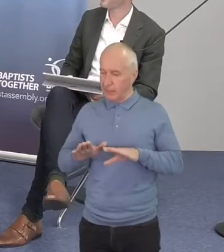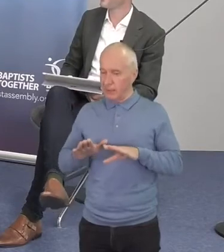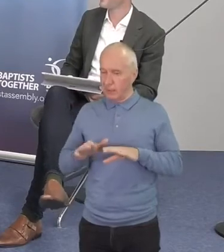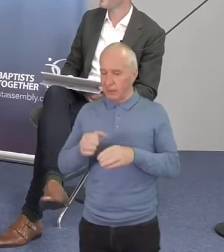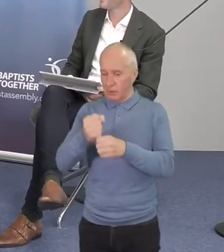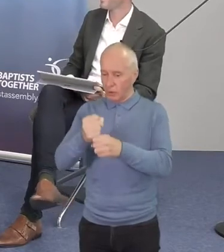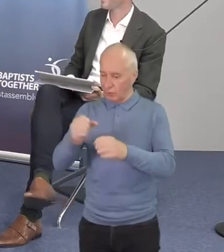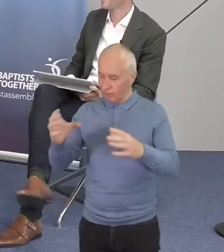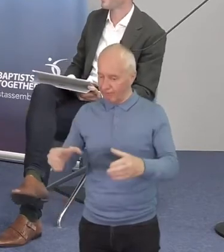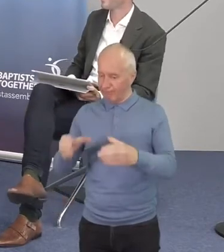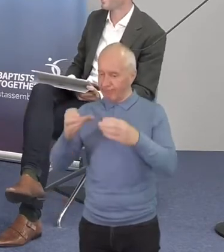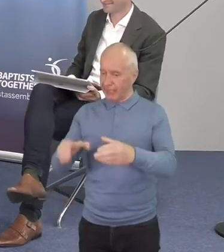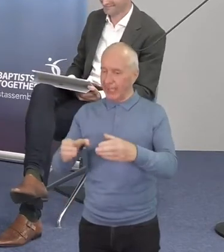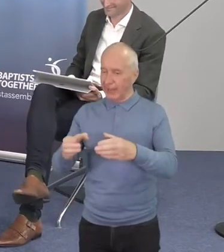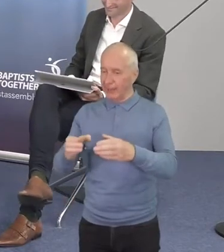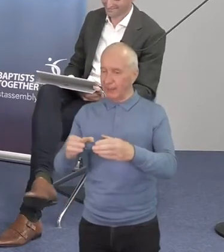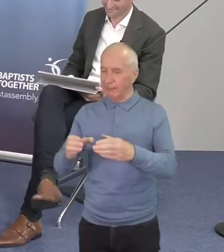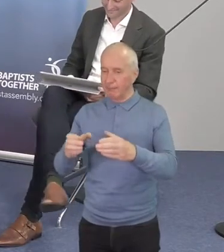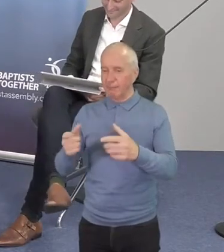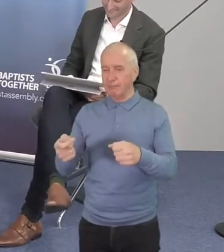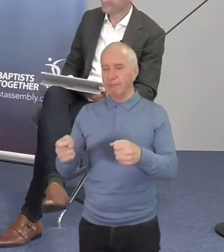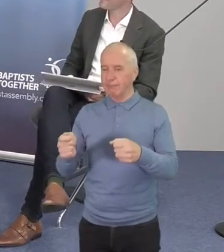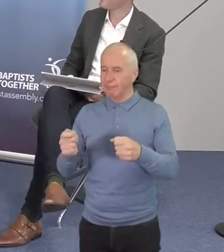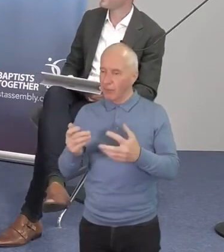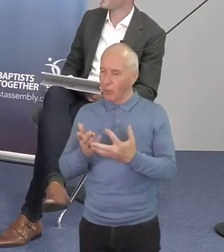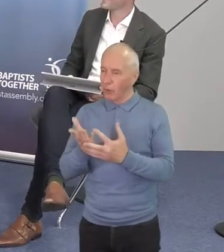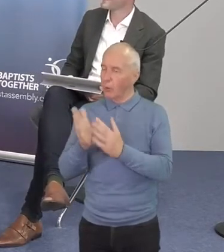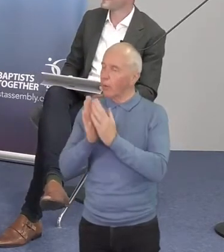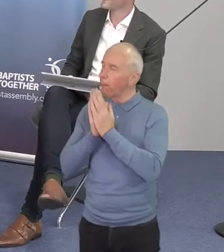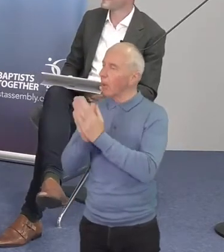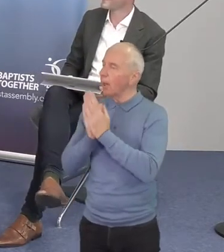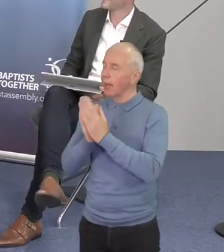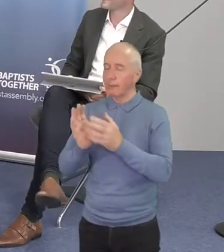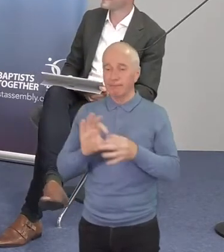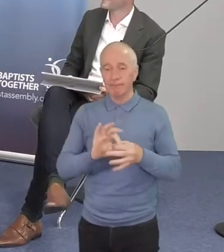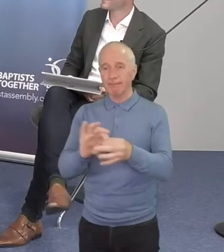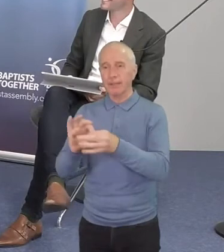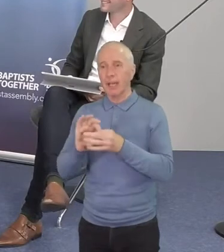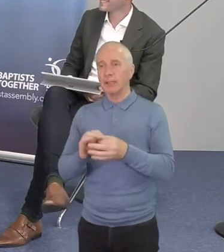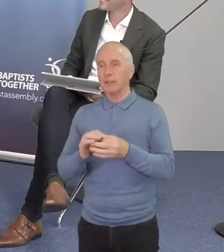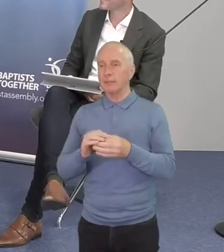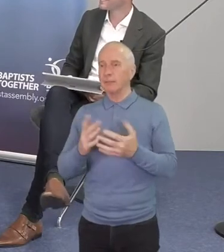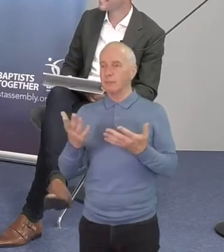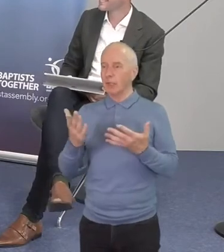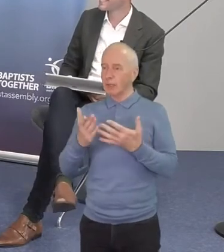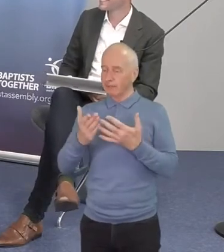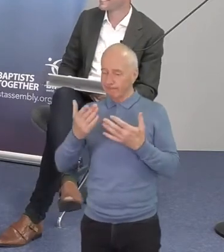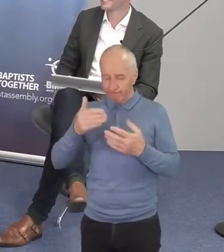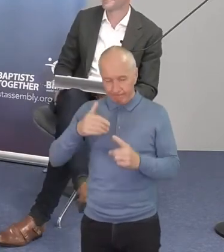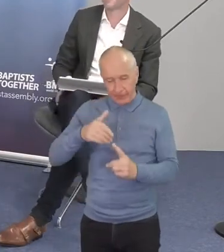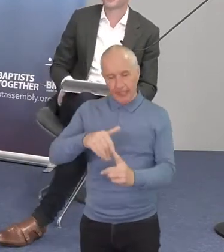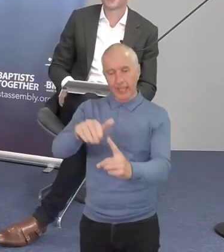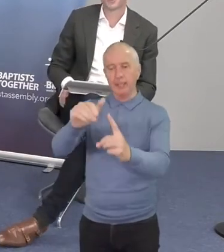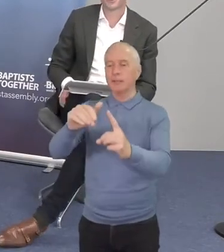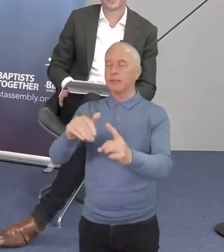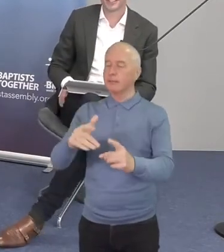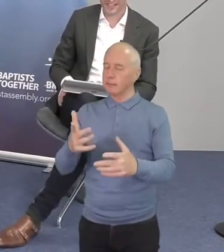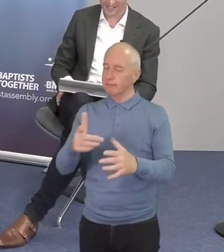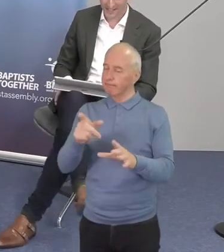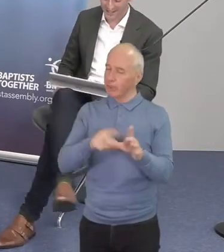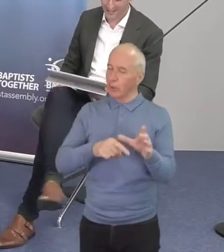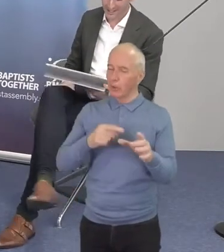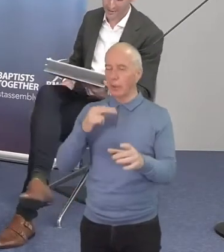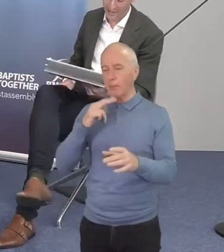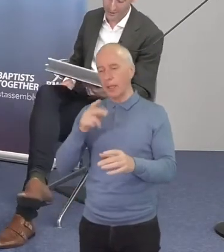prayer, in support, as well as sending the best of our young men and women. Brilliant.